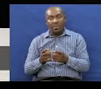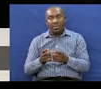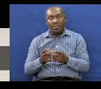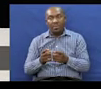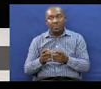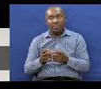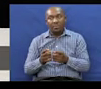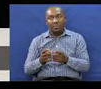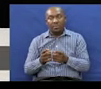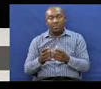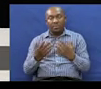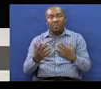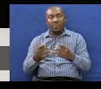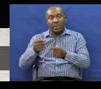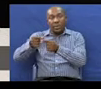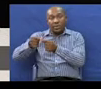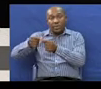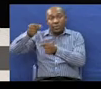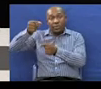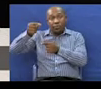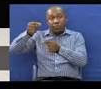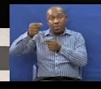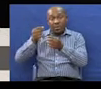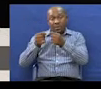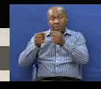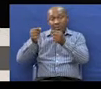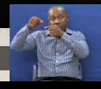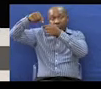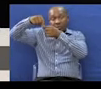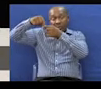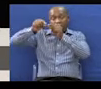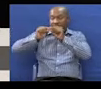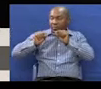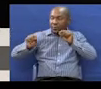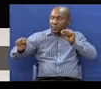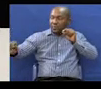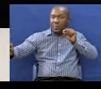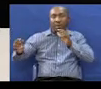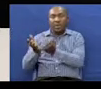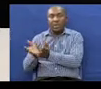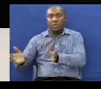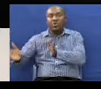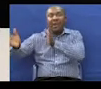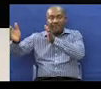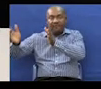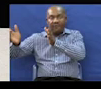oxygen by using water. So inside there is water molecules. We fill water.